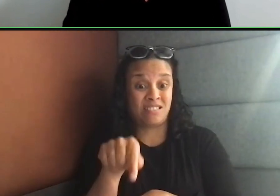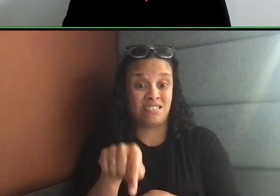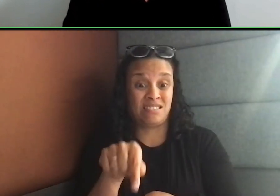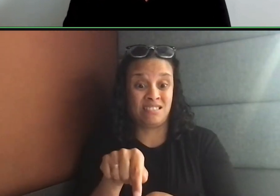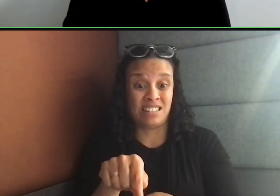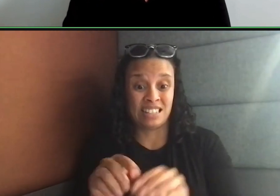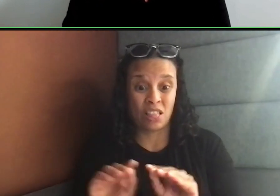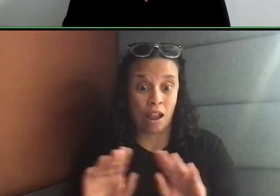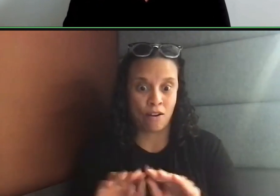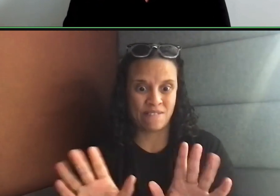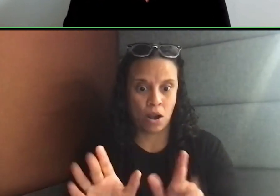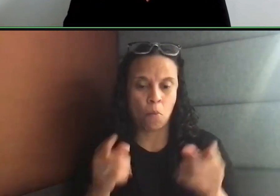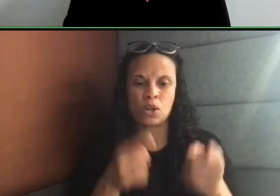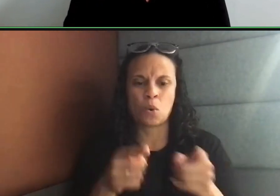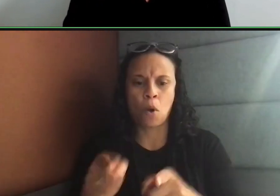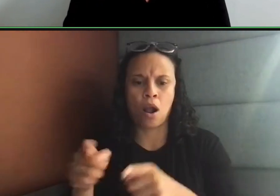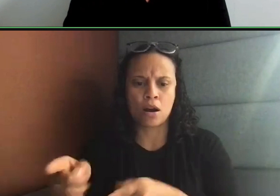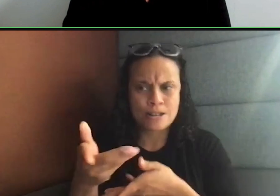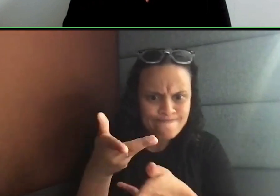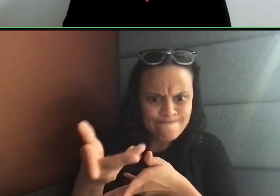that you could have a conversation with the captioner about.